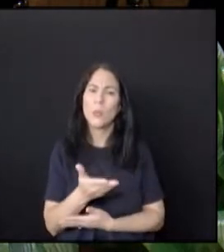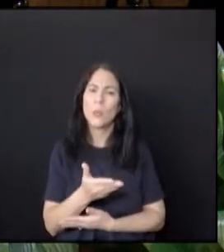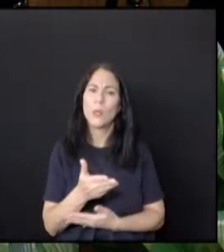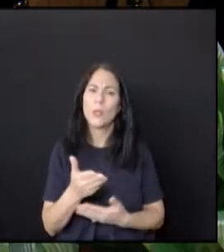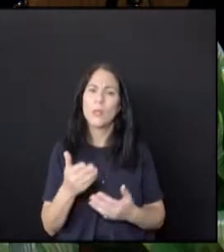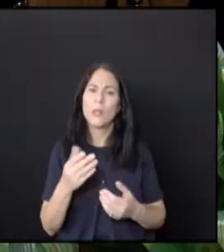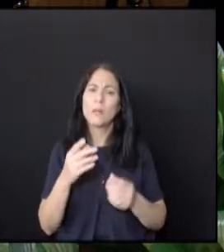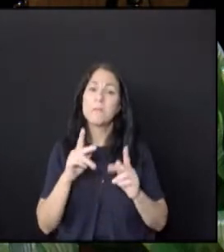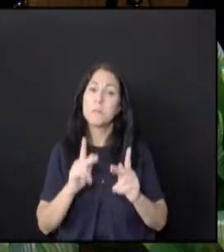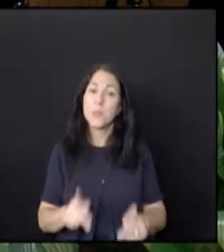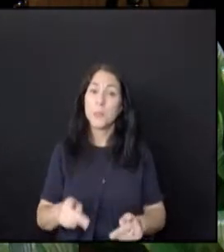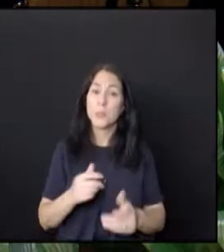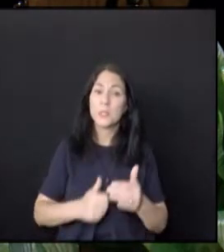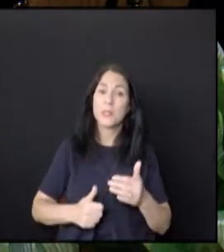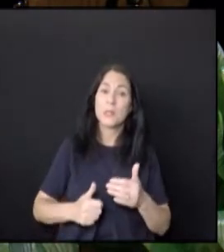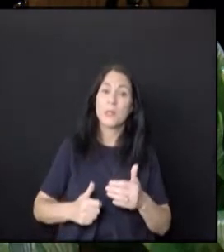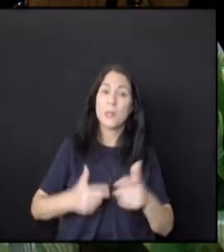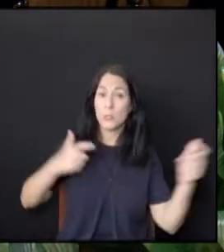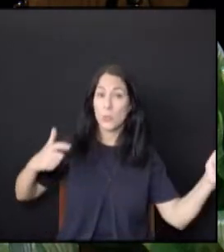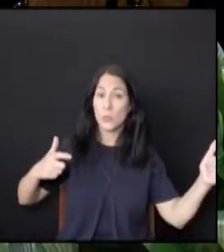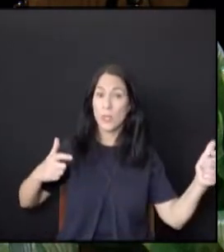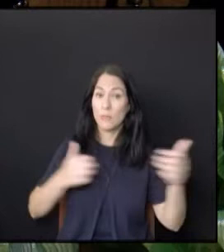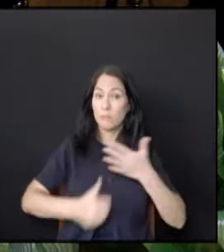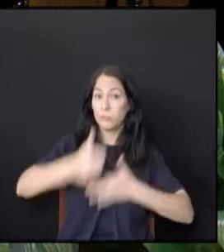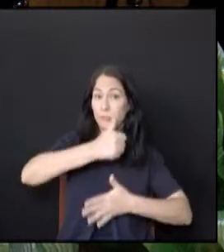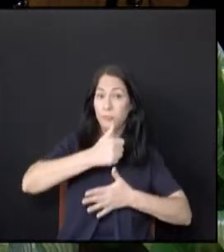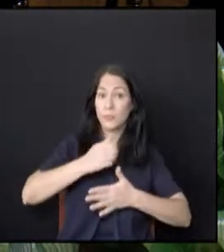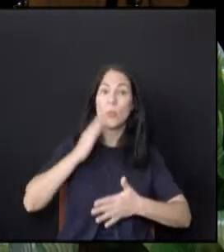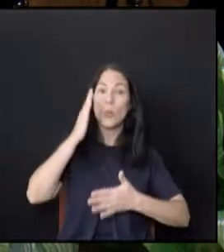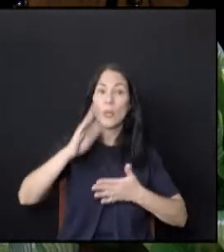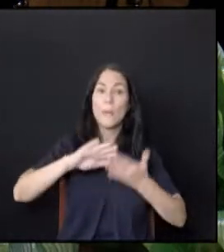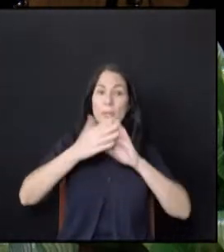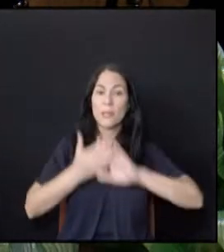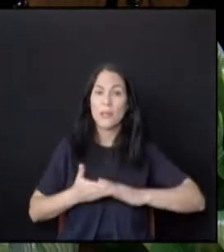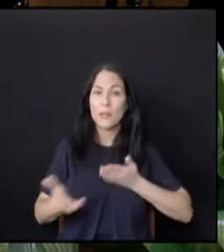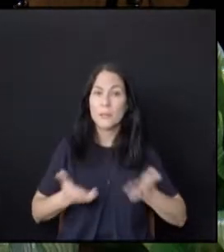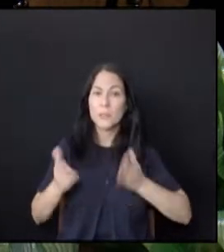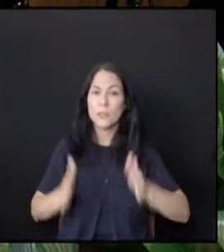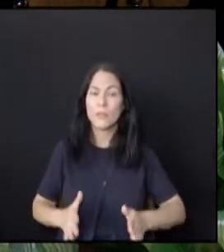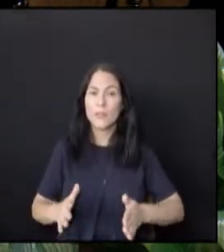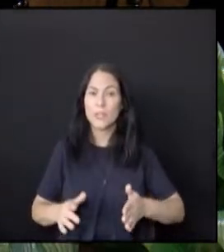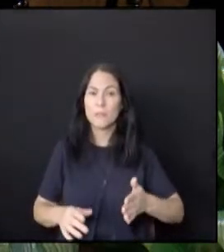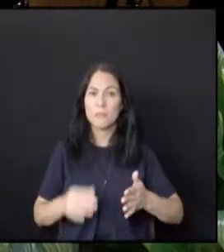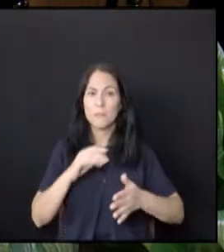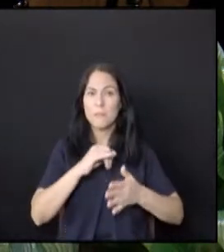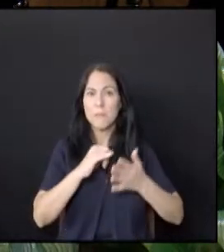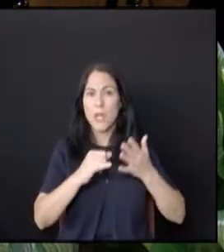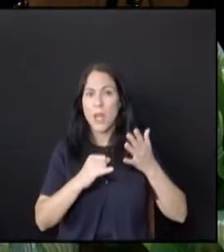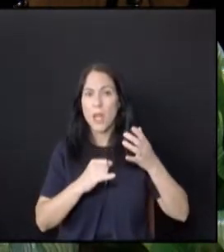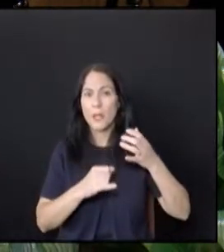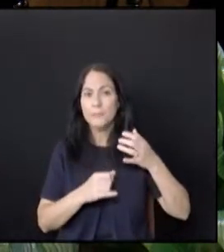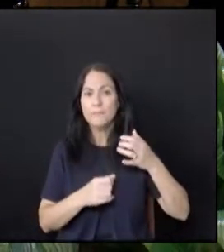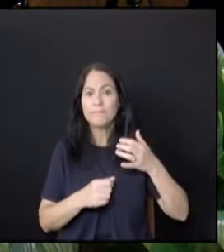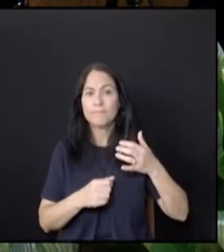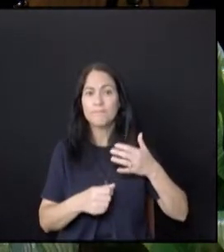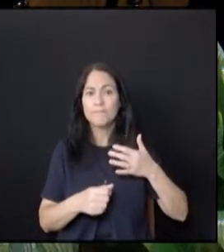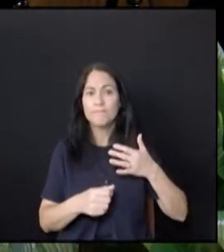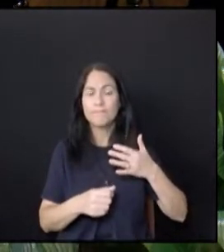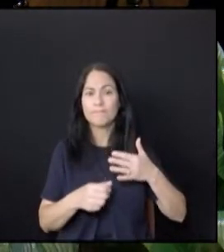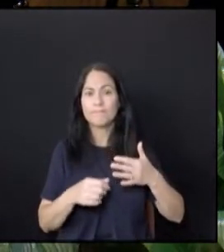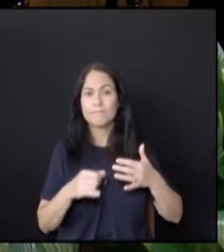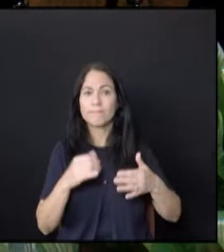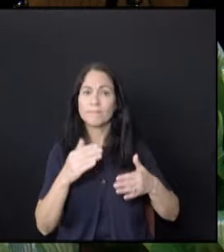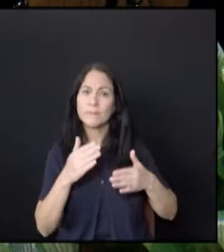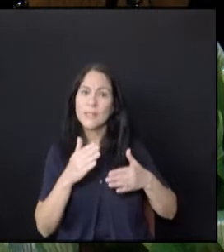among you must be your servant. And whoever would be first among you must be your slave, even as the Son of